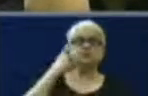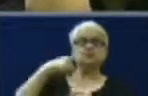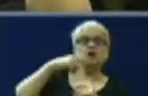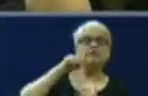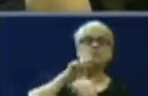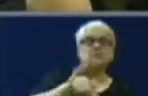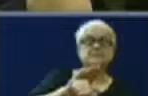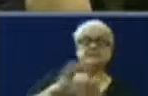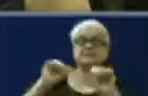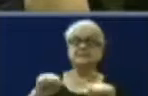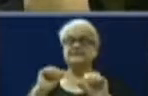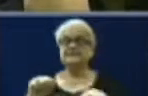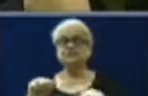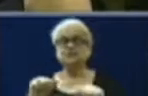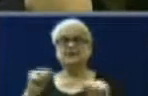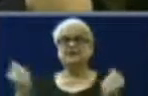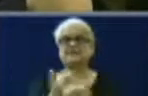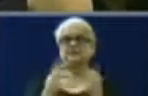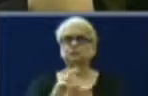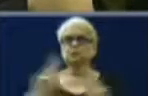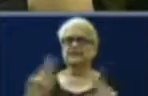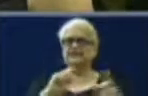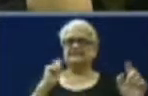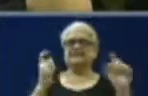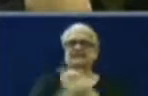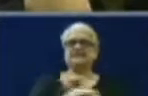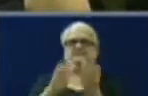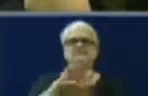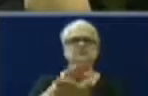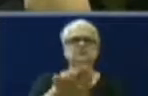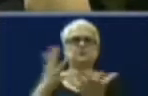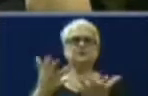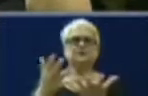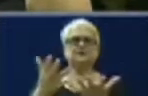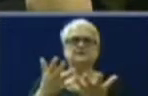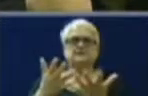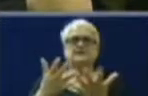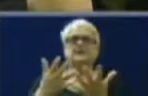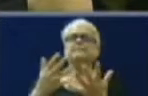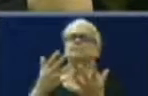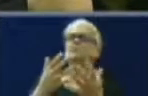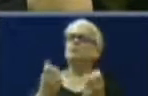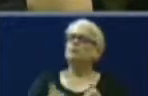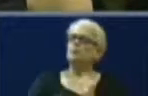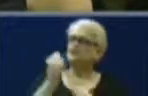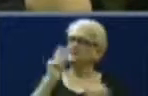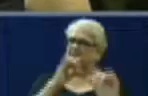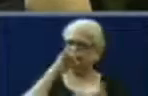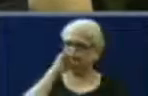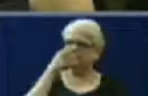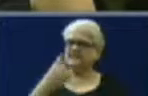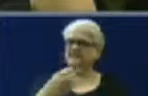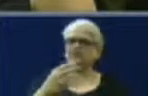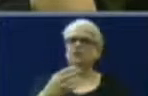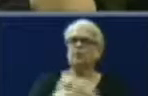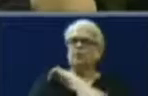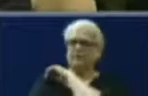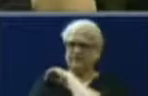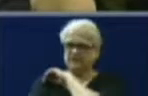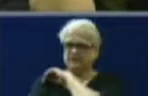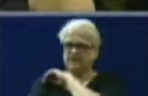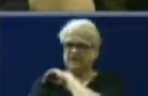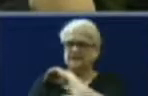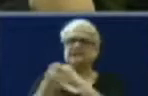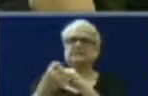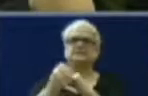the potential. Everything was in place for a turnaround. The resides population is high poverty. 90% free and reduced lunch, high transient population,